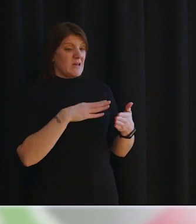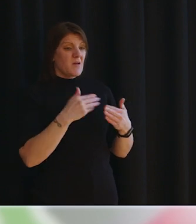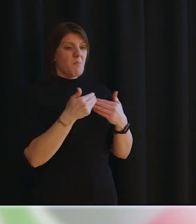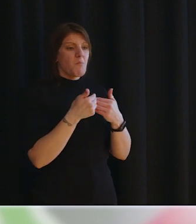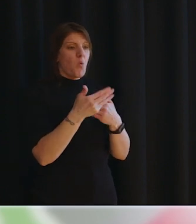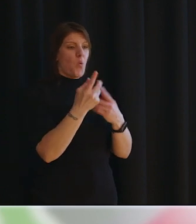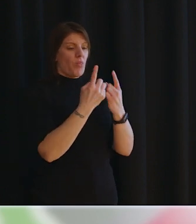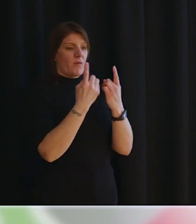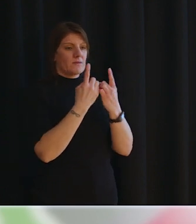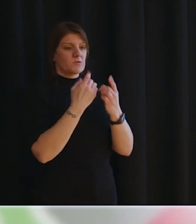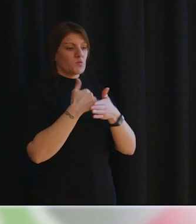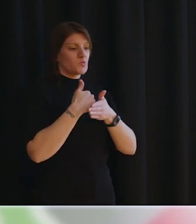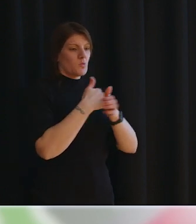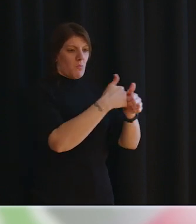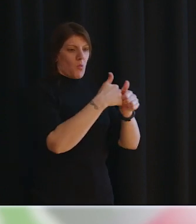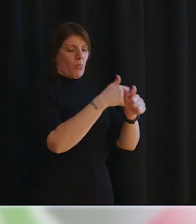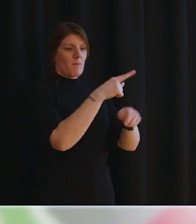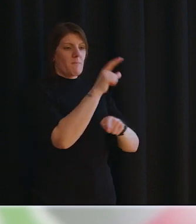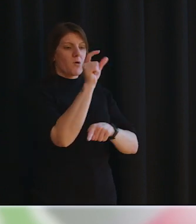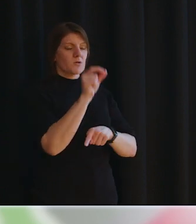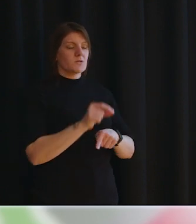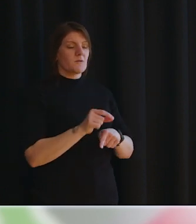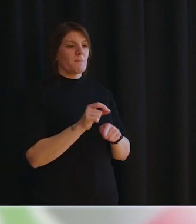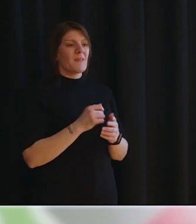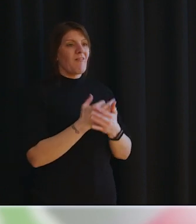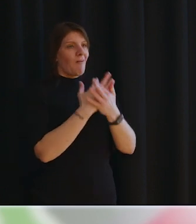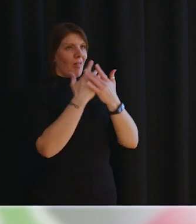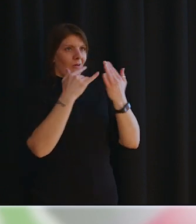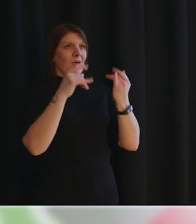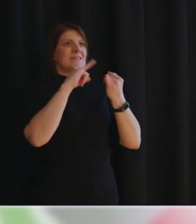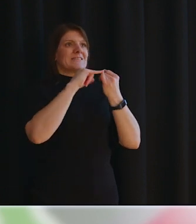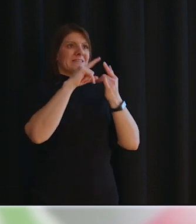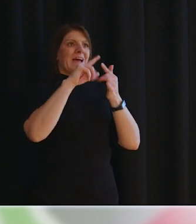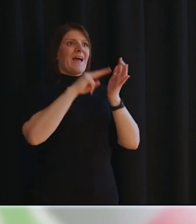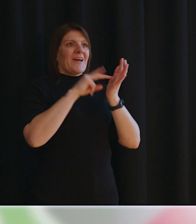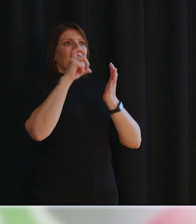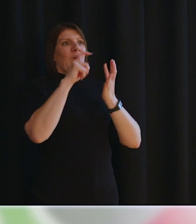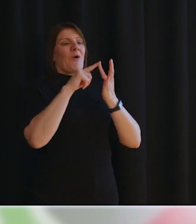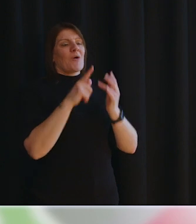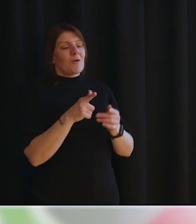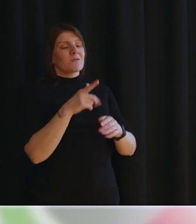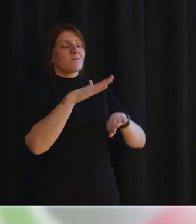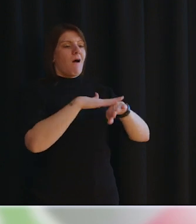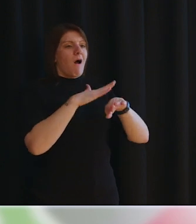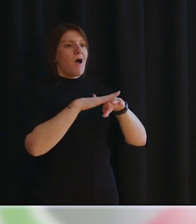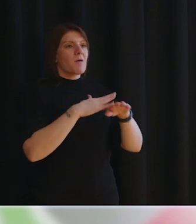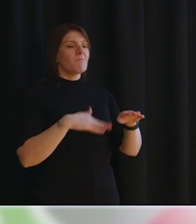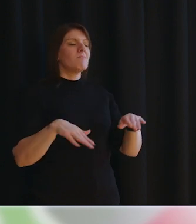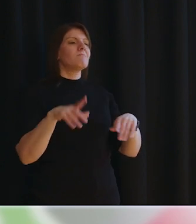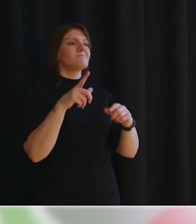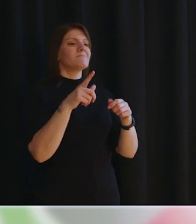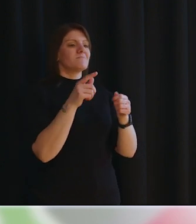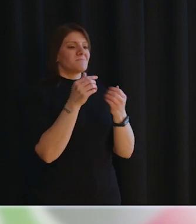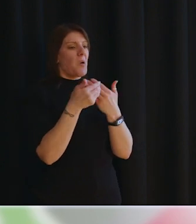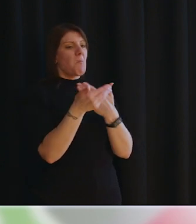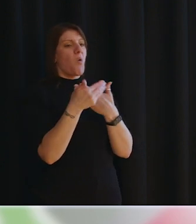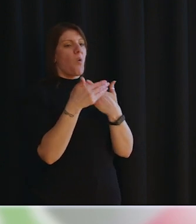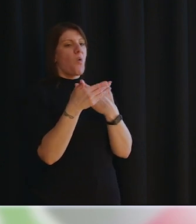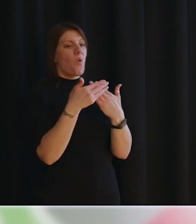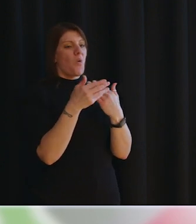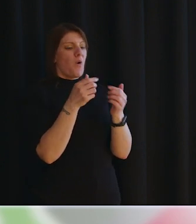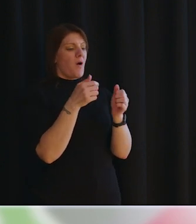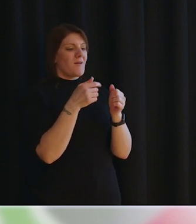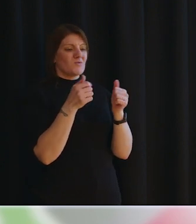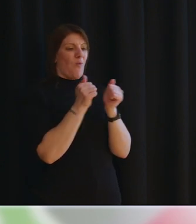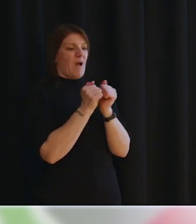person. A lot of the SENCo's time is spent doing EHCPs applications. You'll